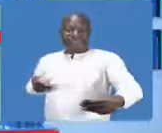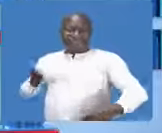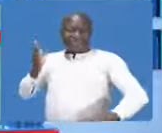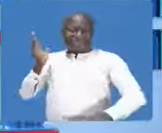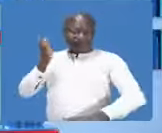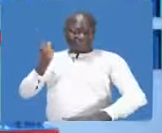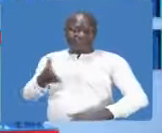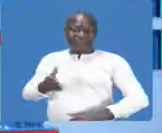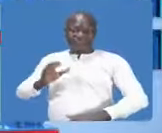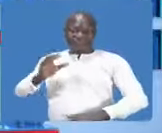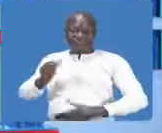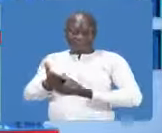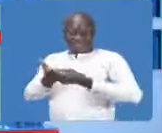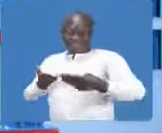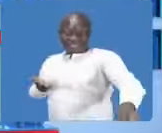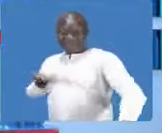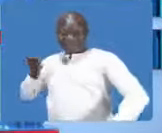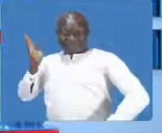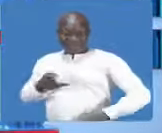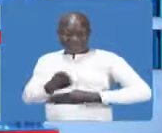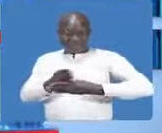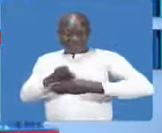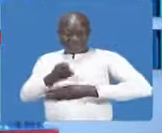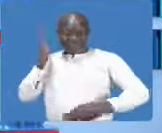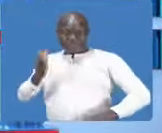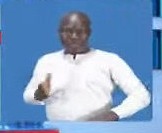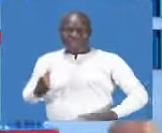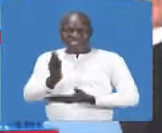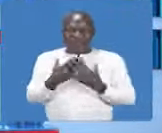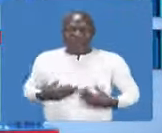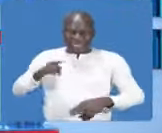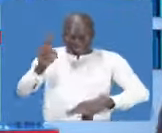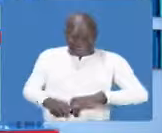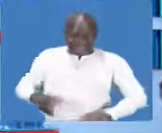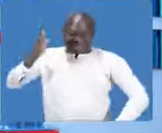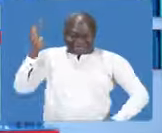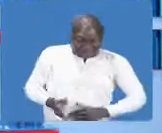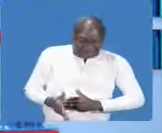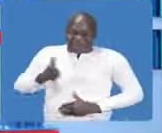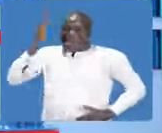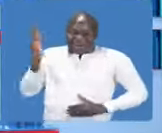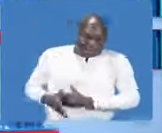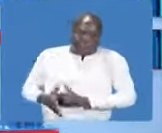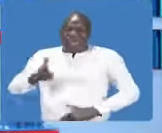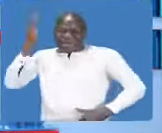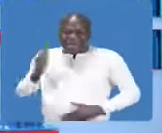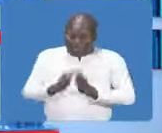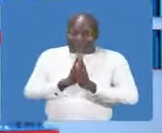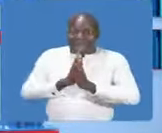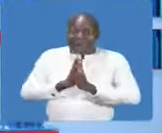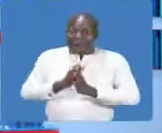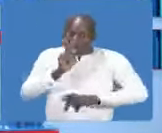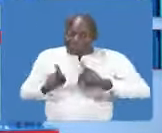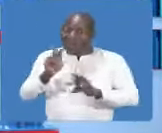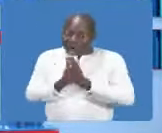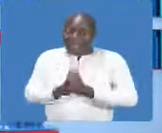Katras. Ebi etna efom sei. No de sika no hwe fom pa pa pa pa pa pa pa. Ede asamo a